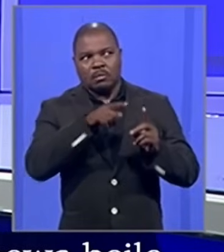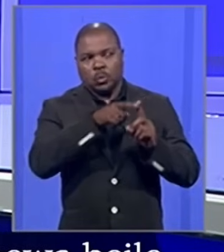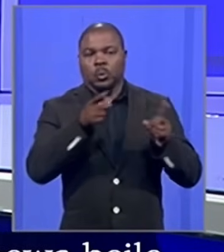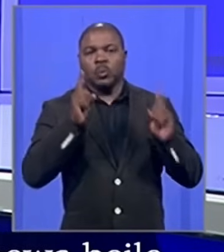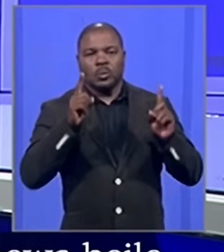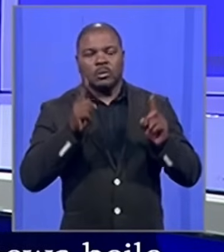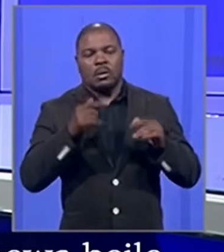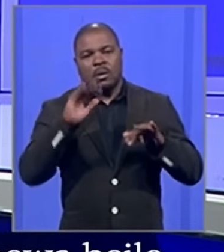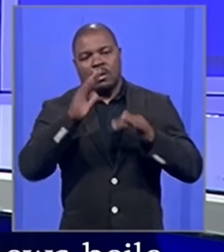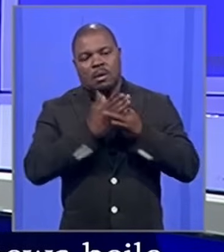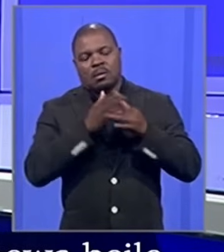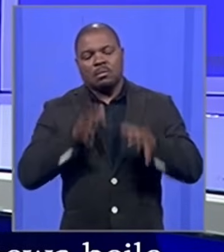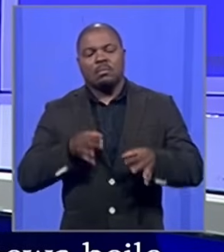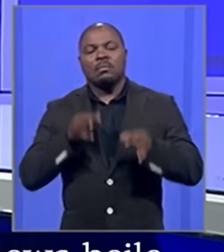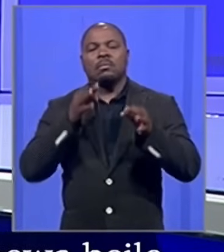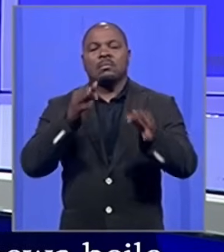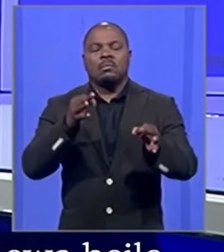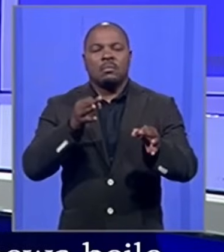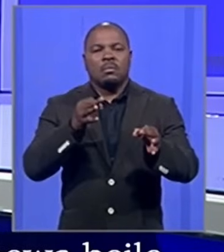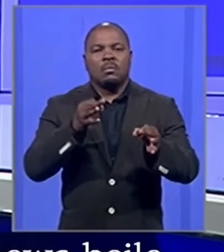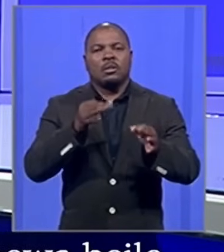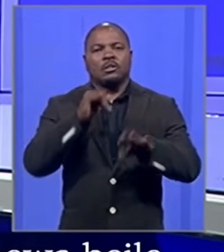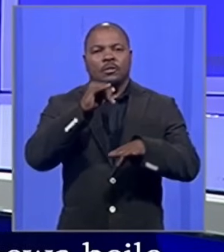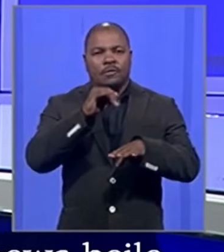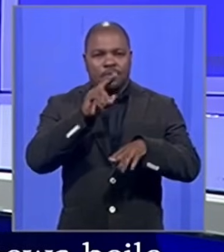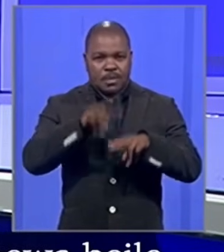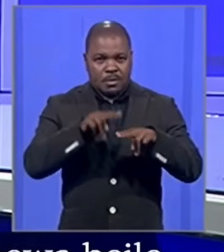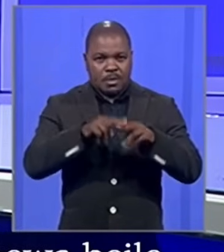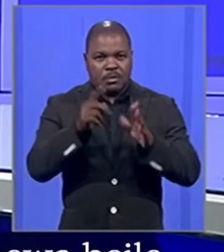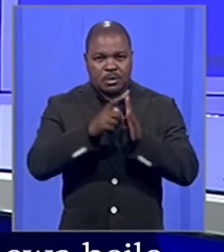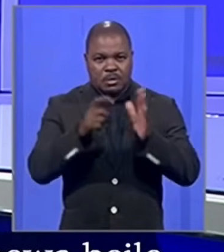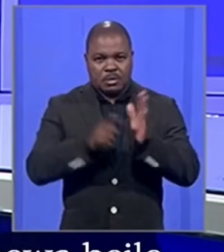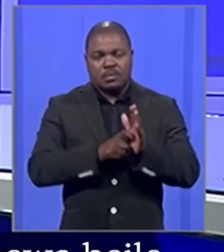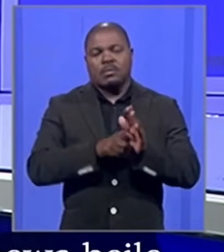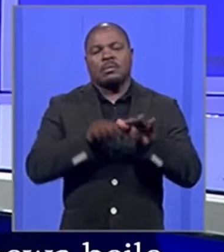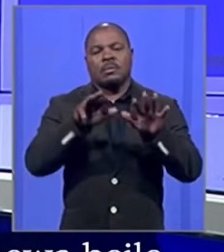e sekegilwe go fitla Ferikgong a tlhola malatsi a le 19.